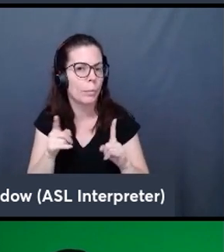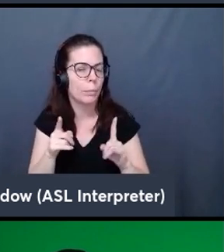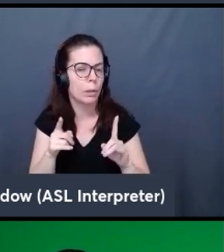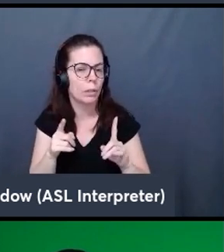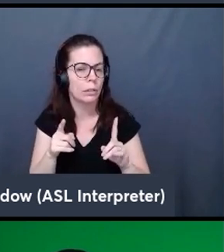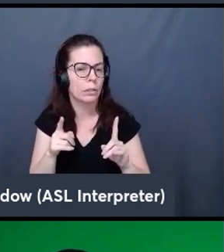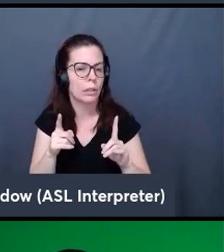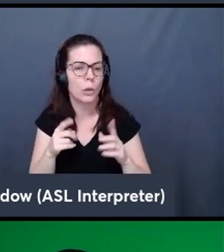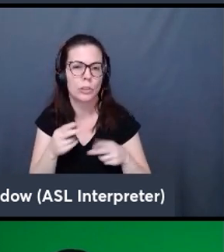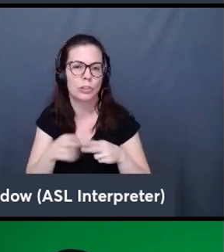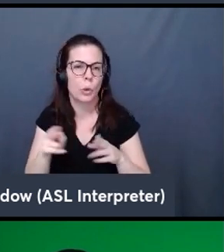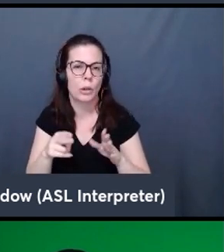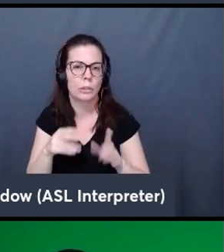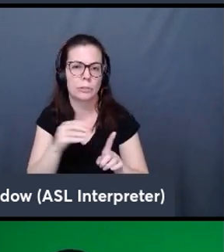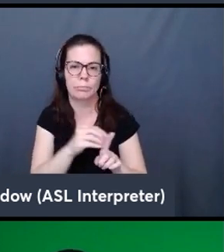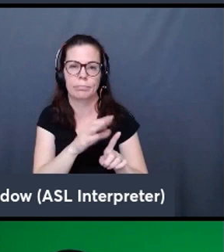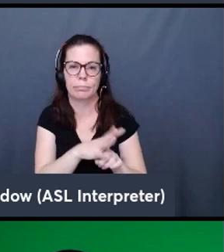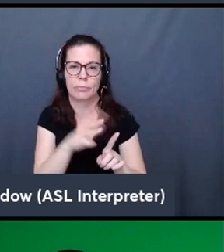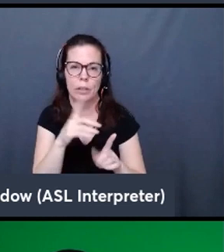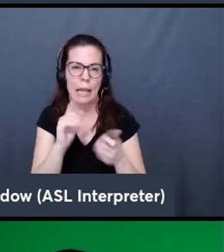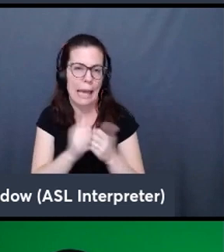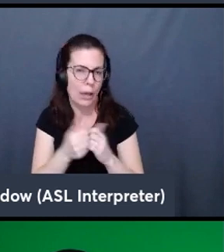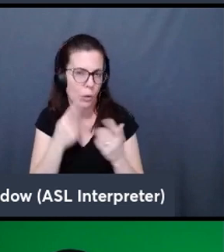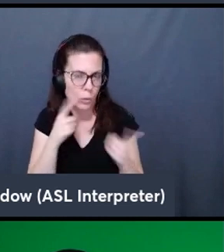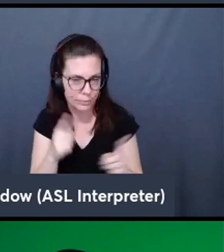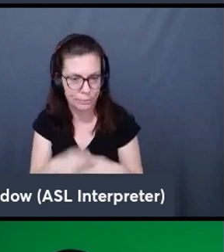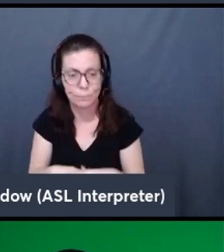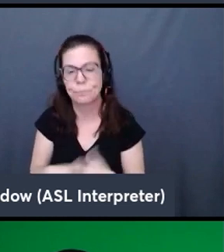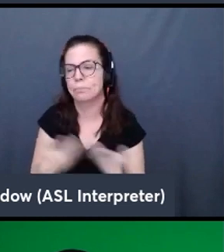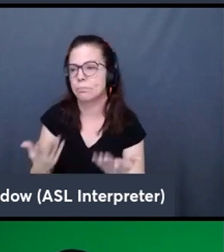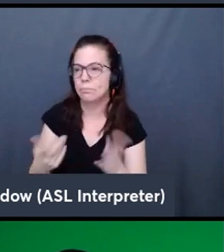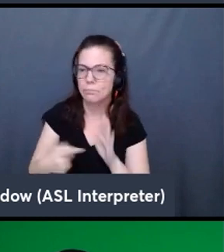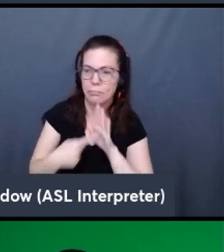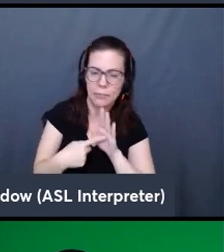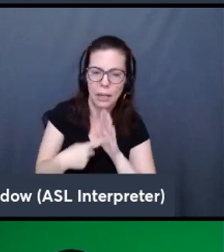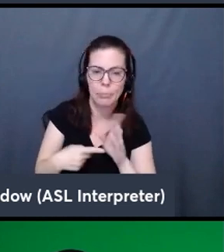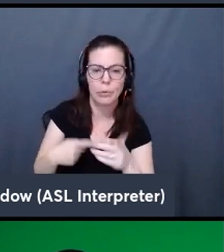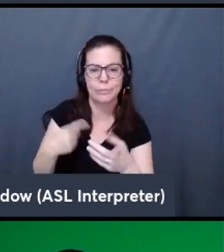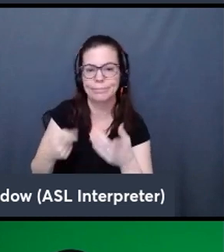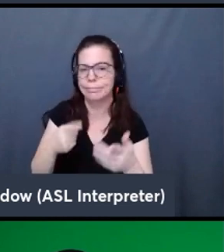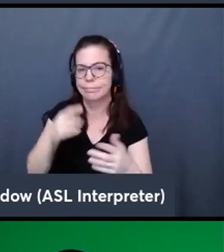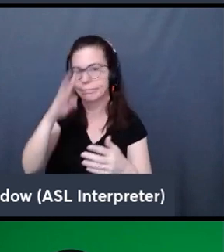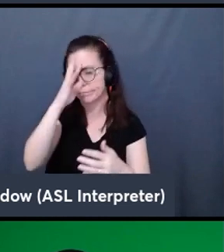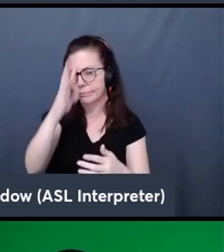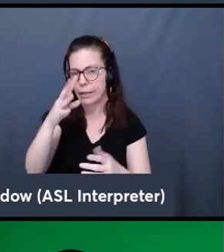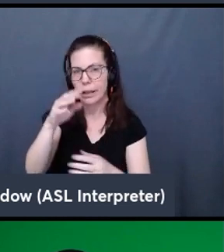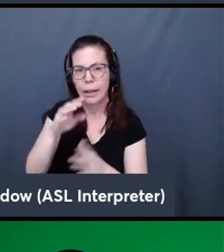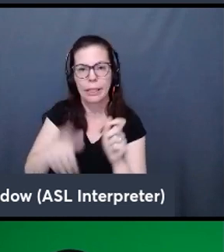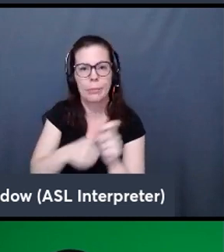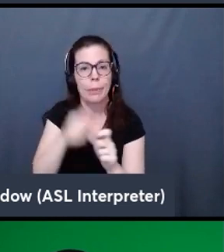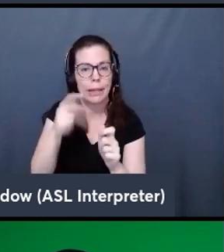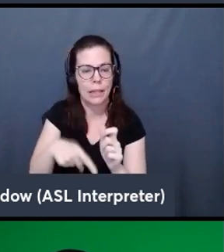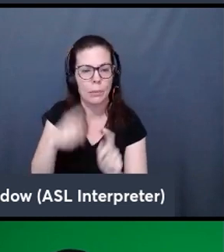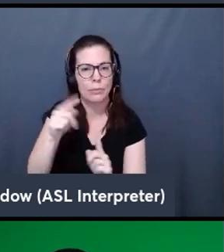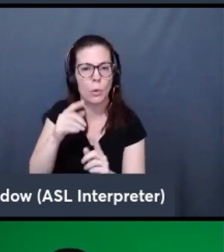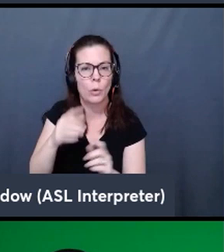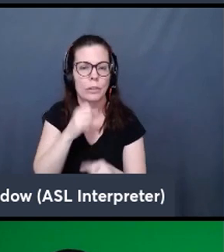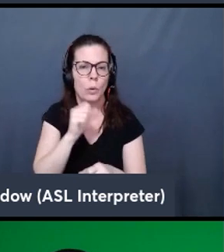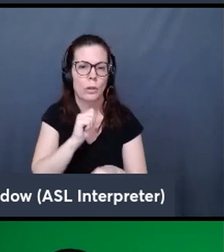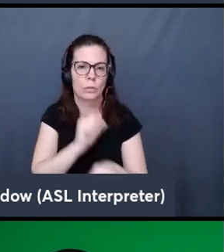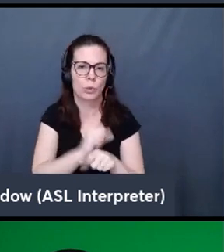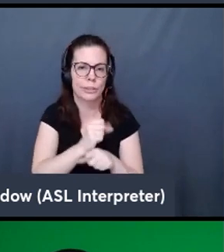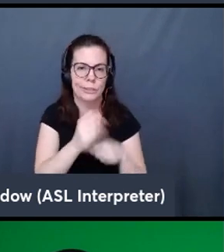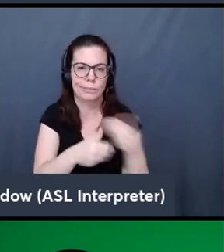give a quick overview of how that will work. So say this backup policy is for your production environment where you want